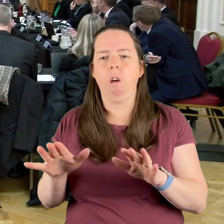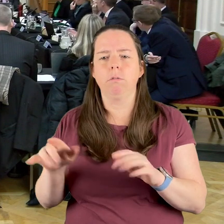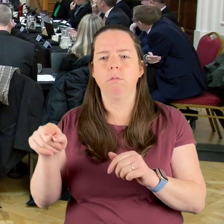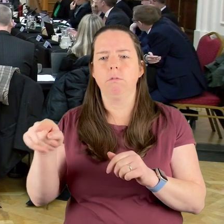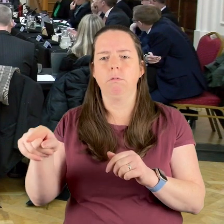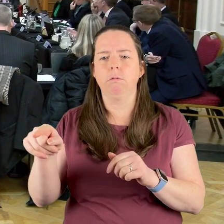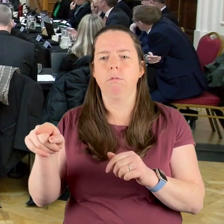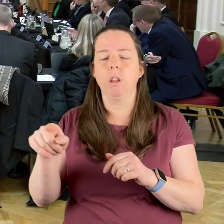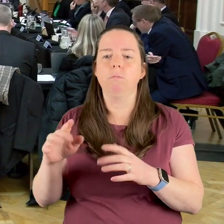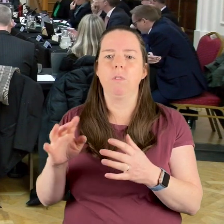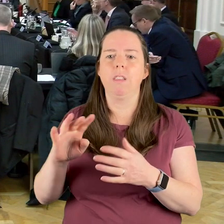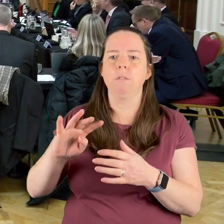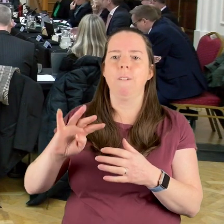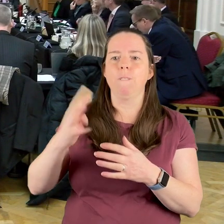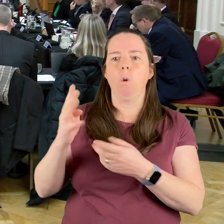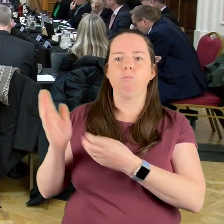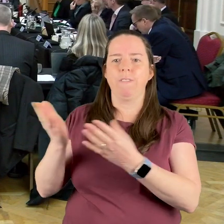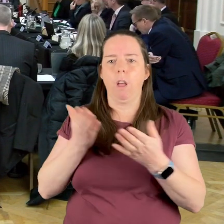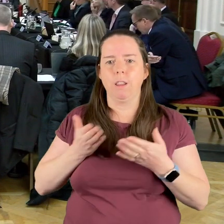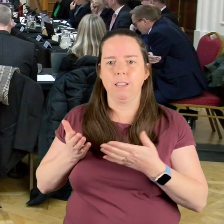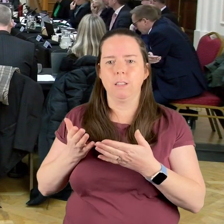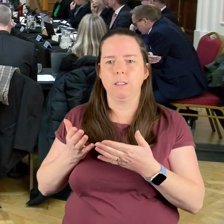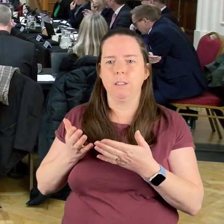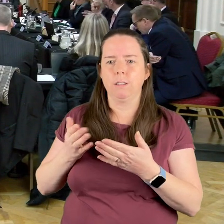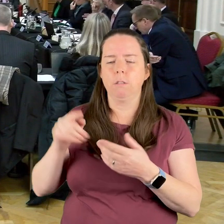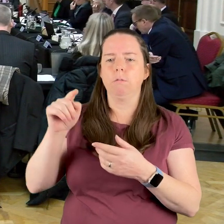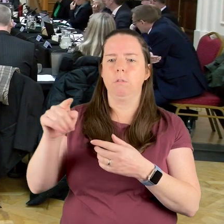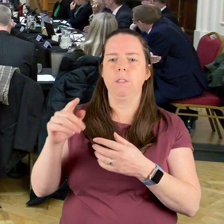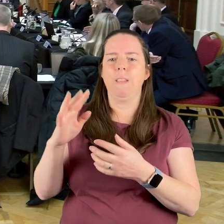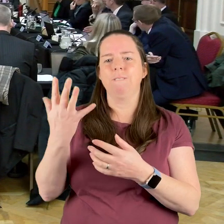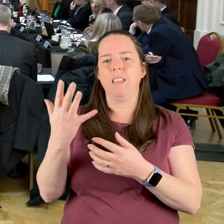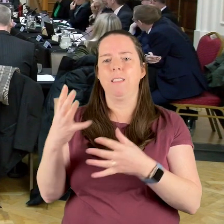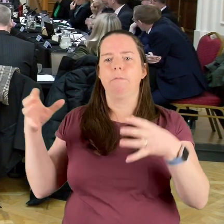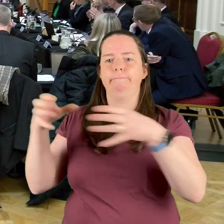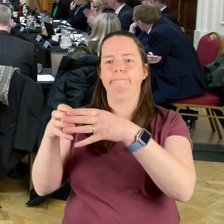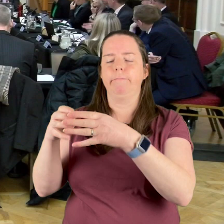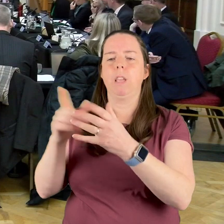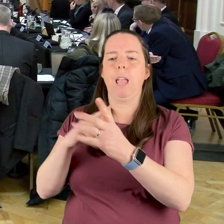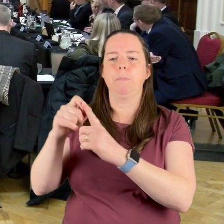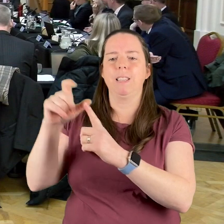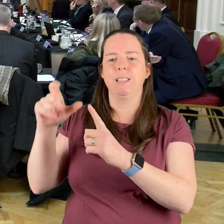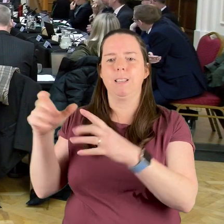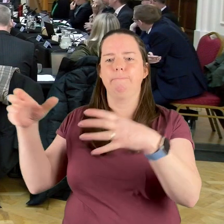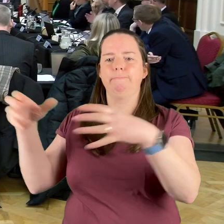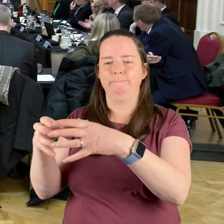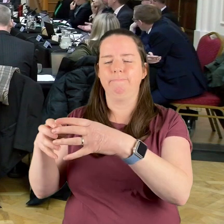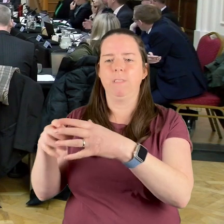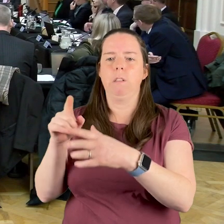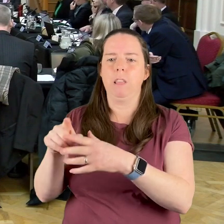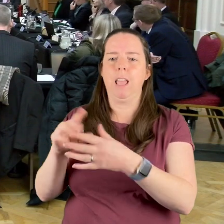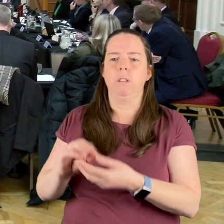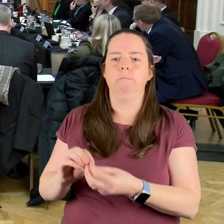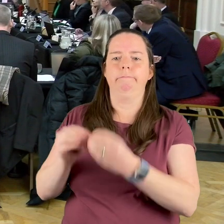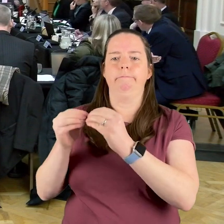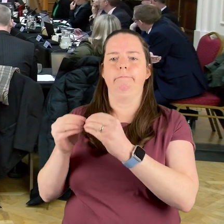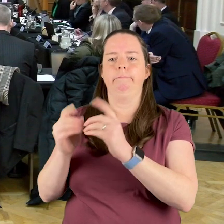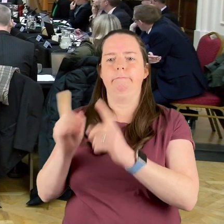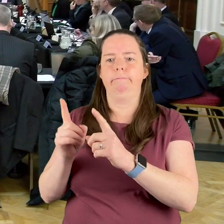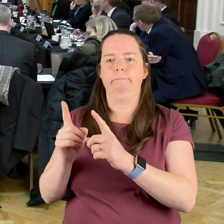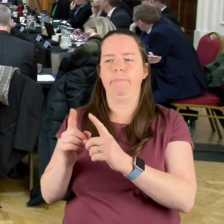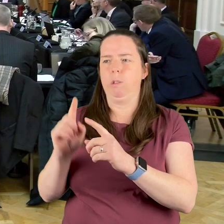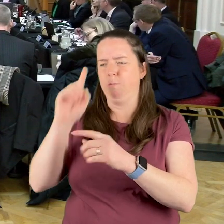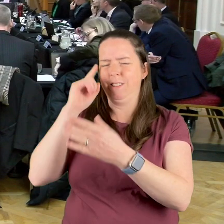our minds, that this is not there's four providers and there's a fifth entity, which is the APC. The